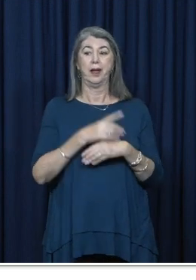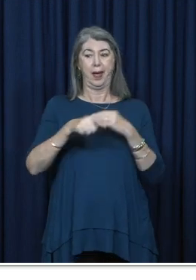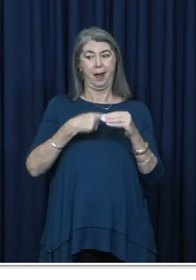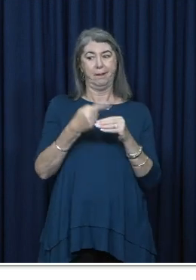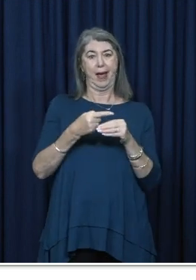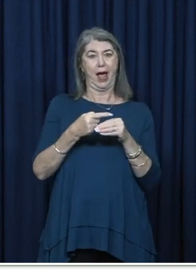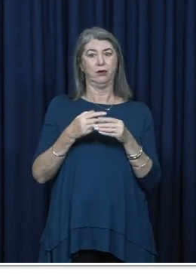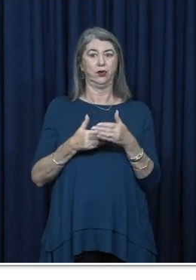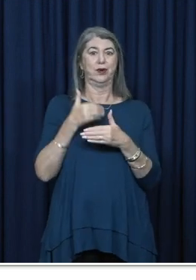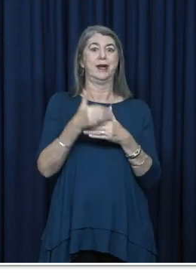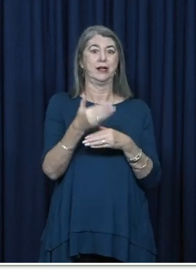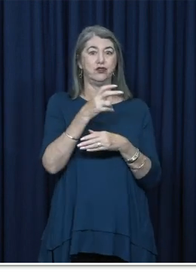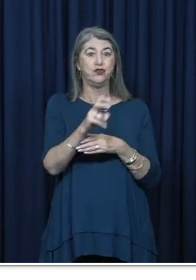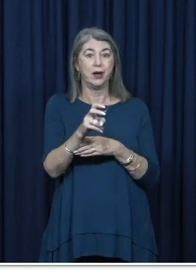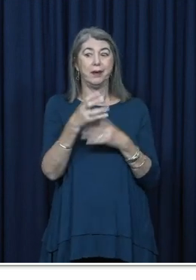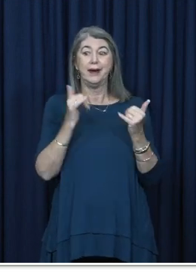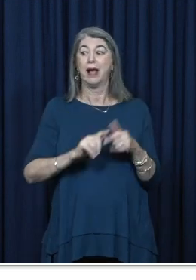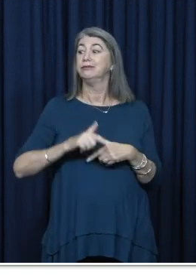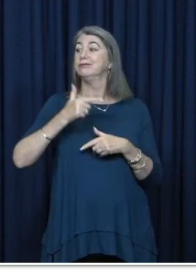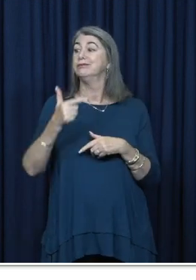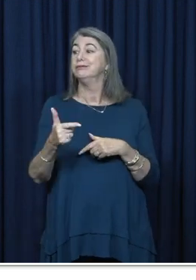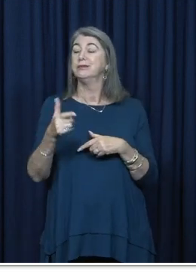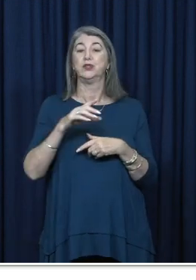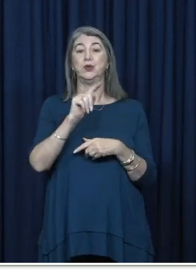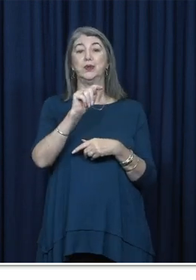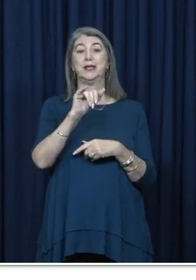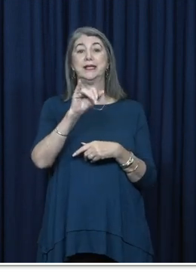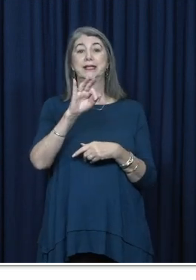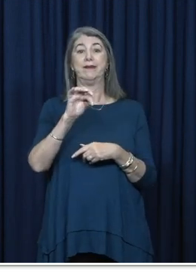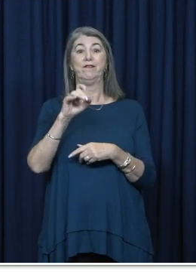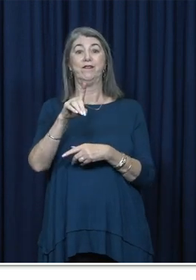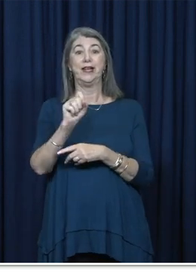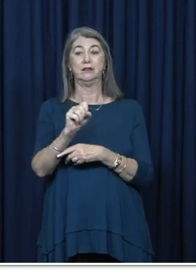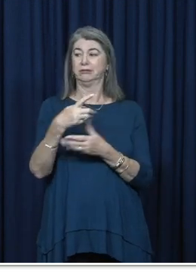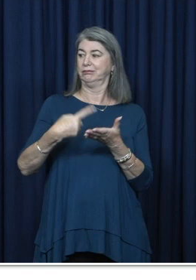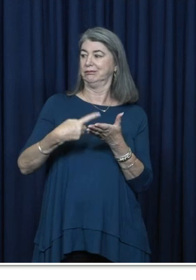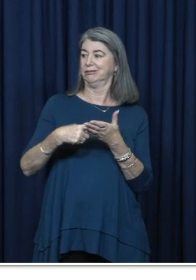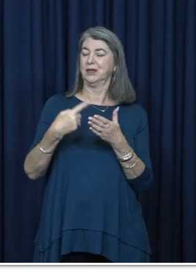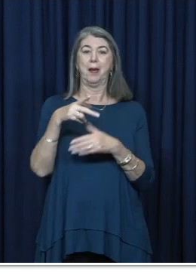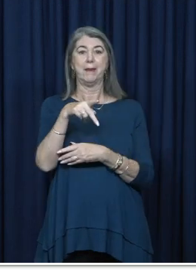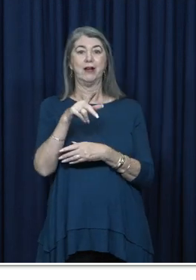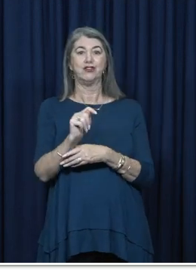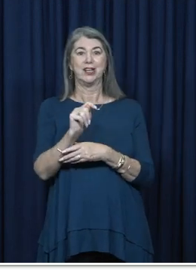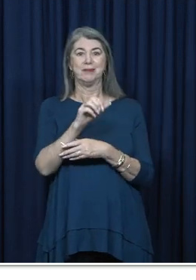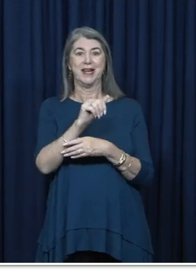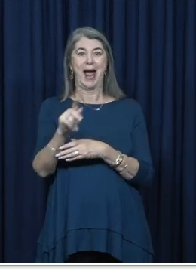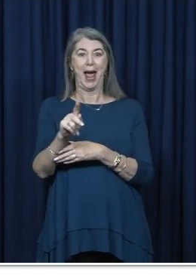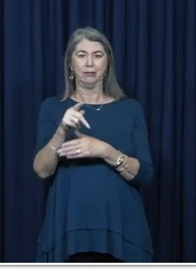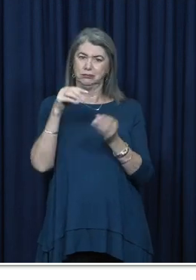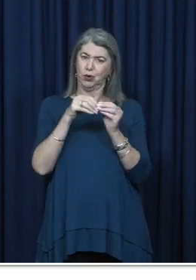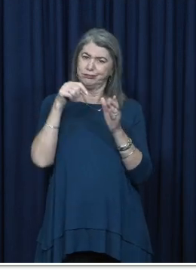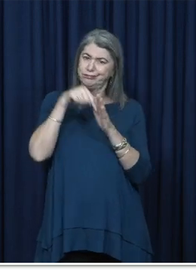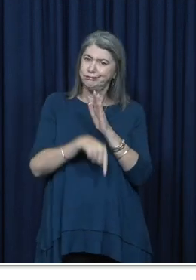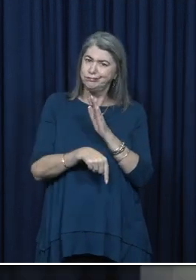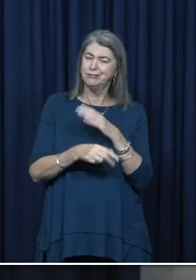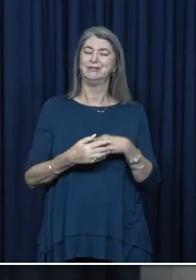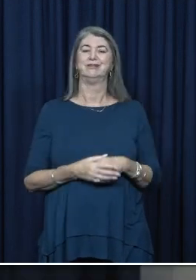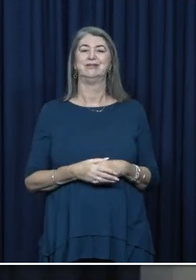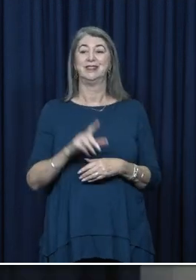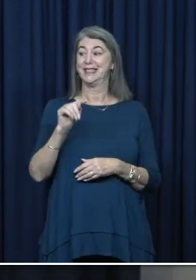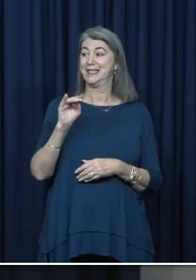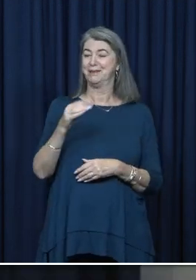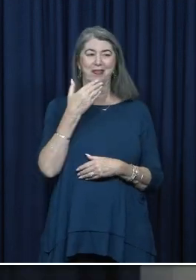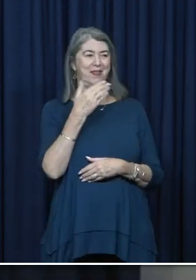your upcoming trip. And now I'm going to pass it off to Tim Fields, who's going to talk about our ParaTransit app in depth. Tim?